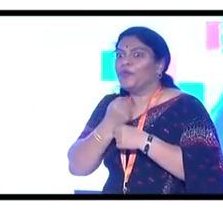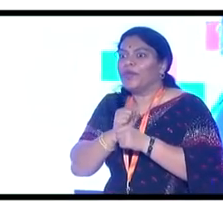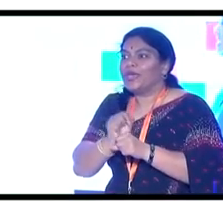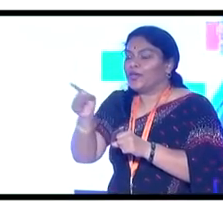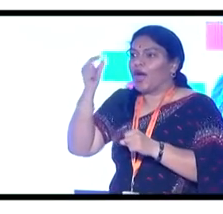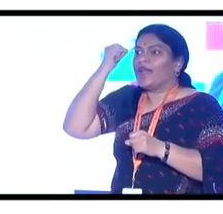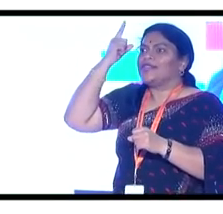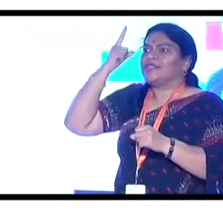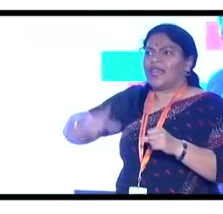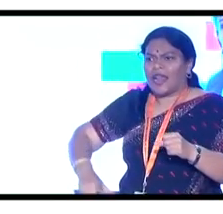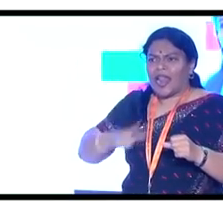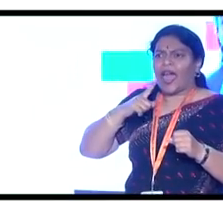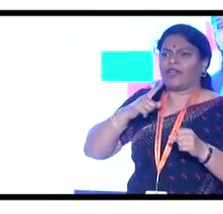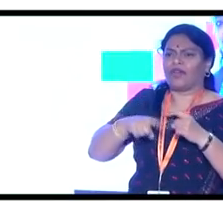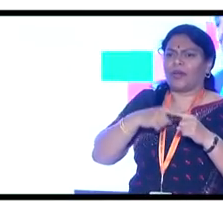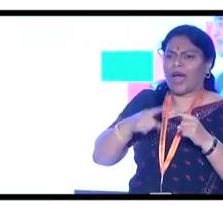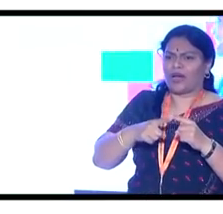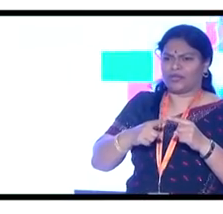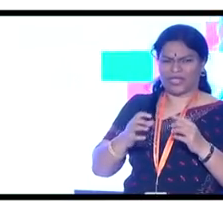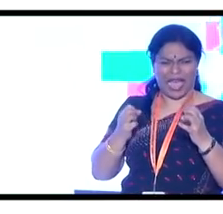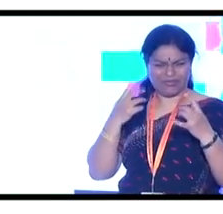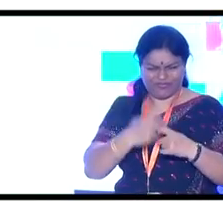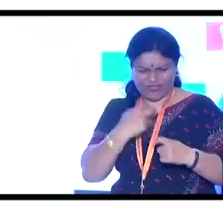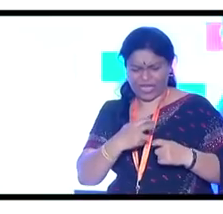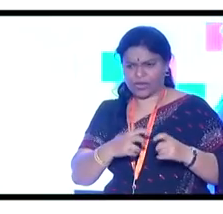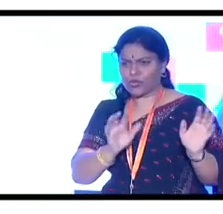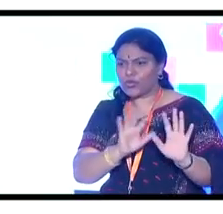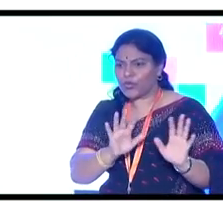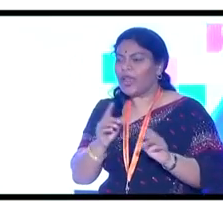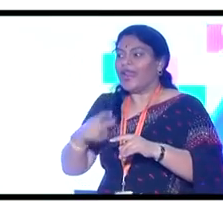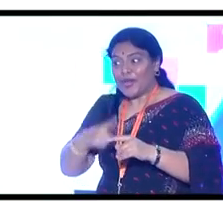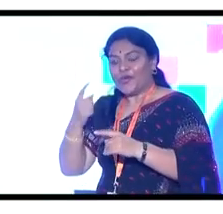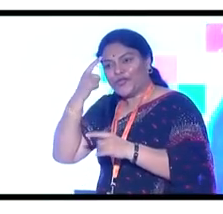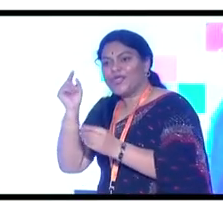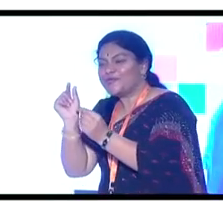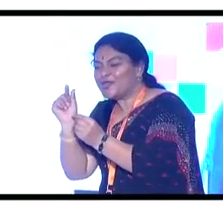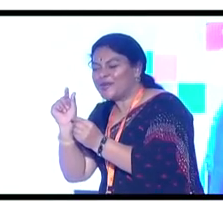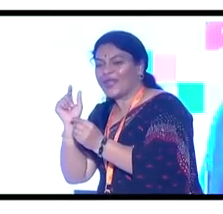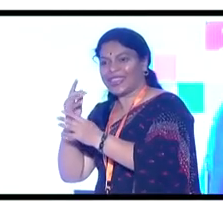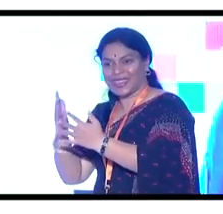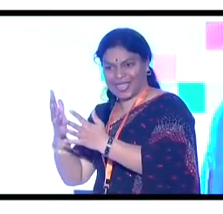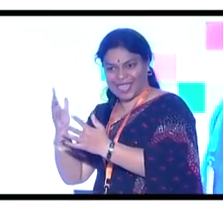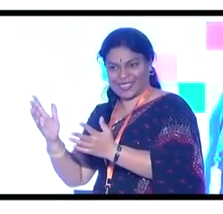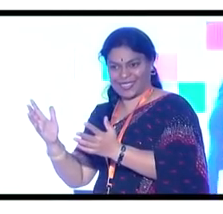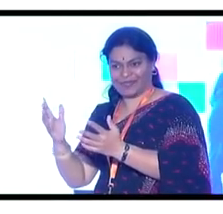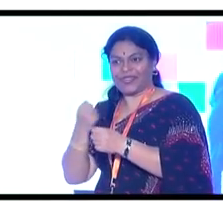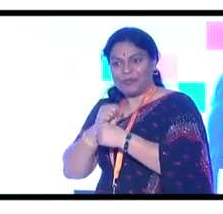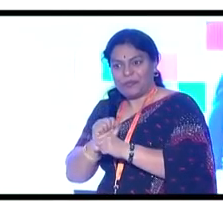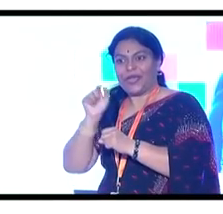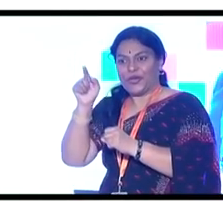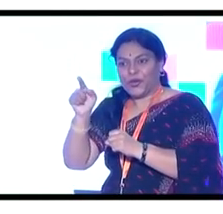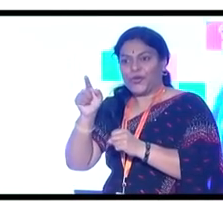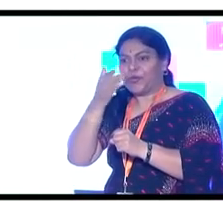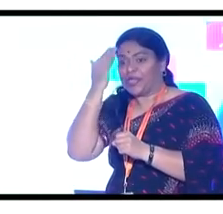that world is not a cold, harsh place. Live for the little things because they will make you realize that that is